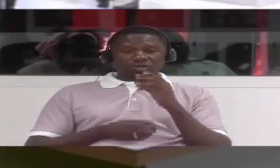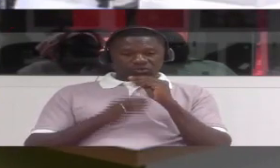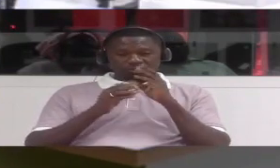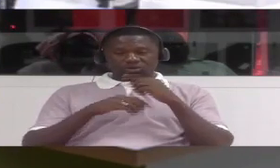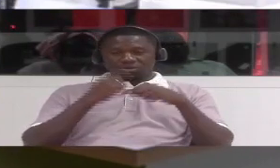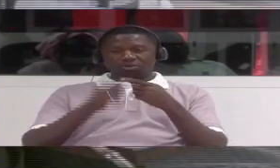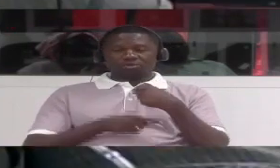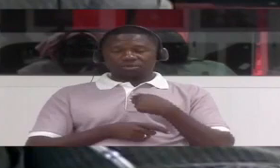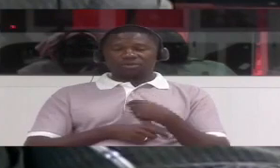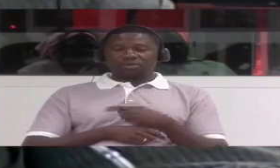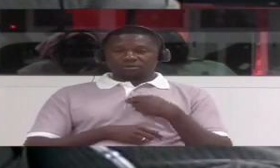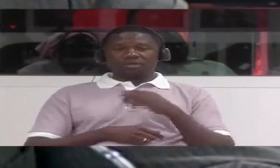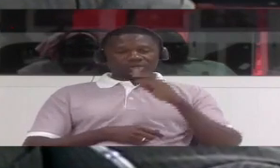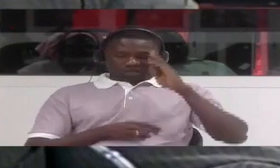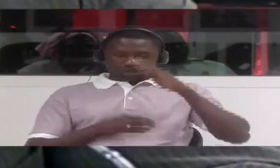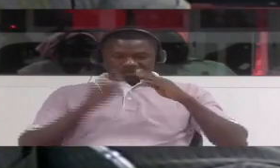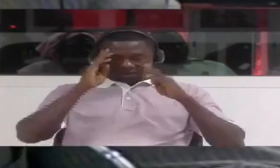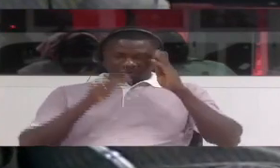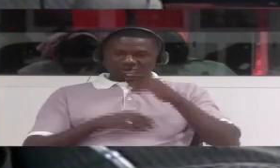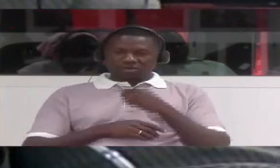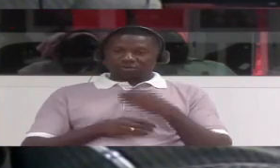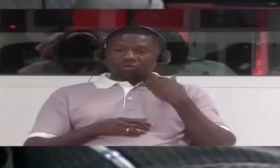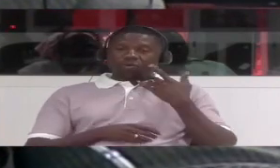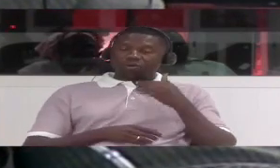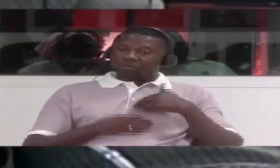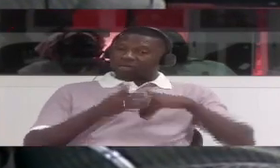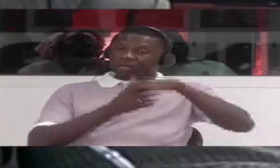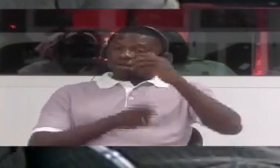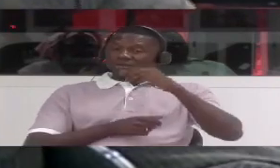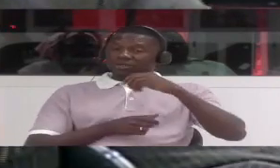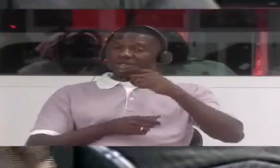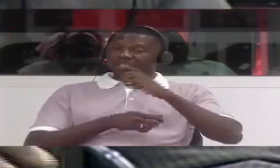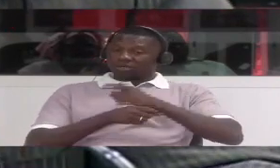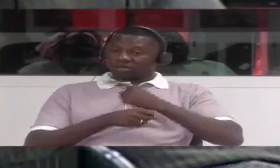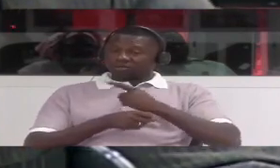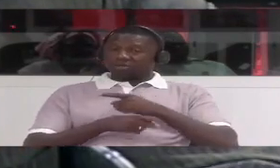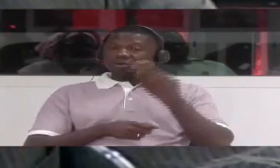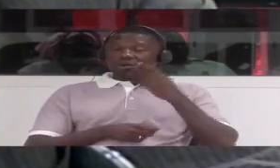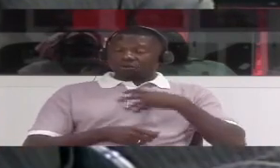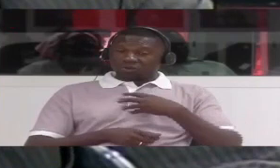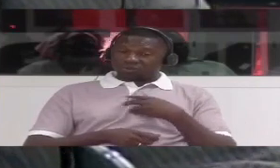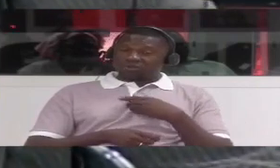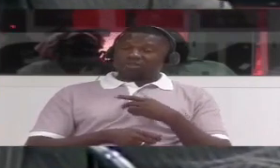them. When I went outside also, whenever I wanted reference,